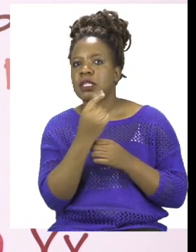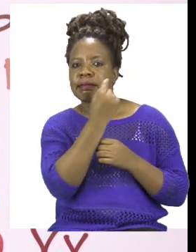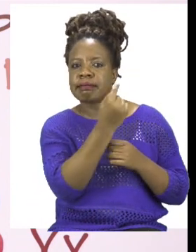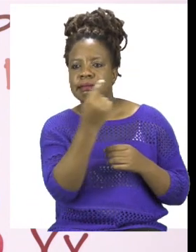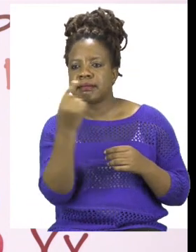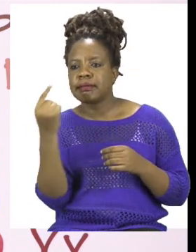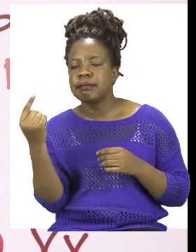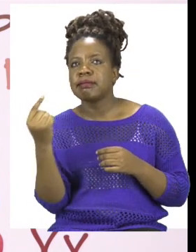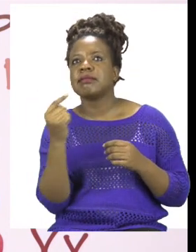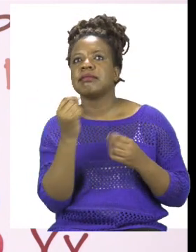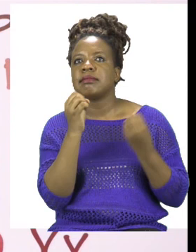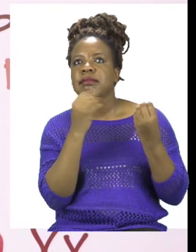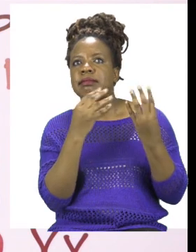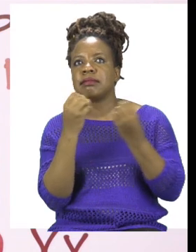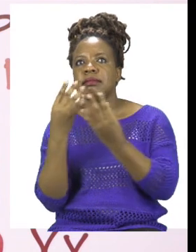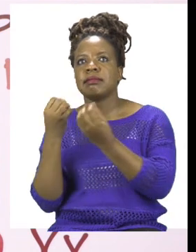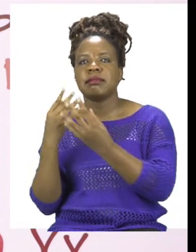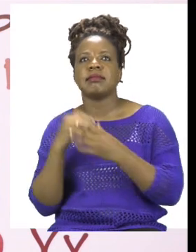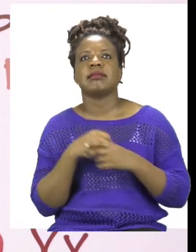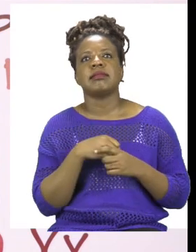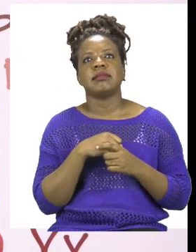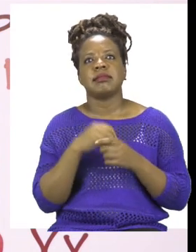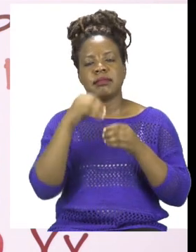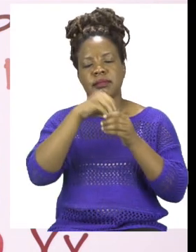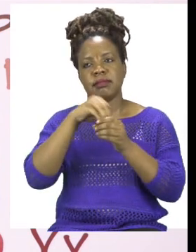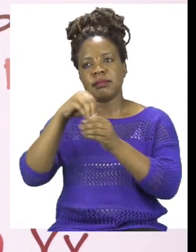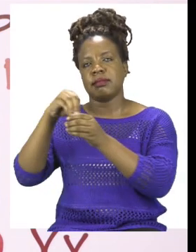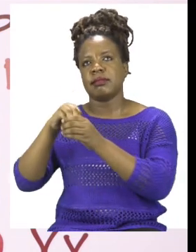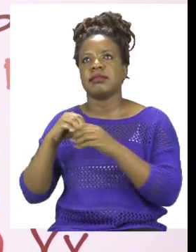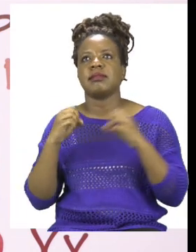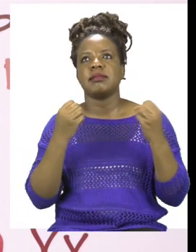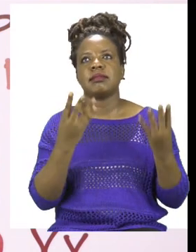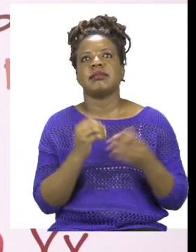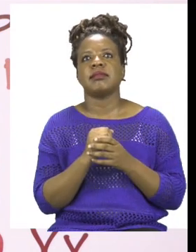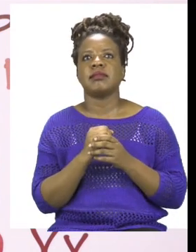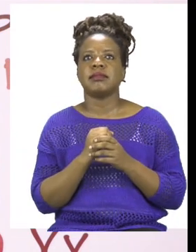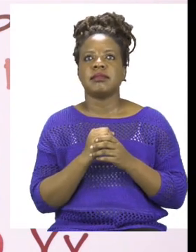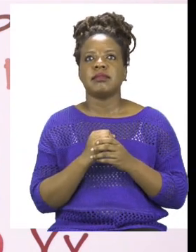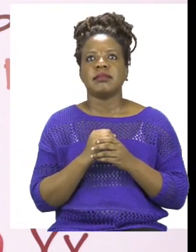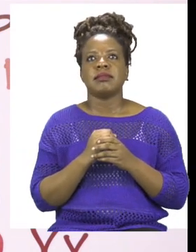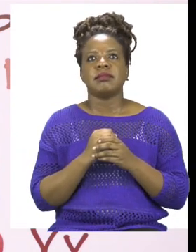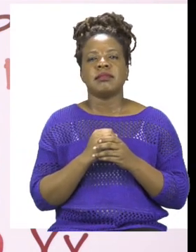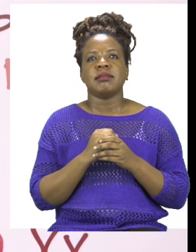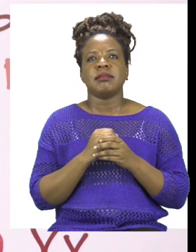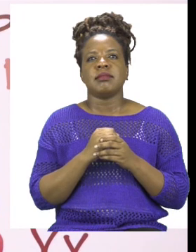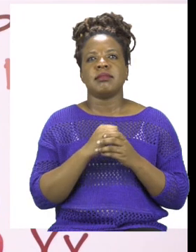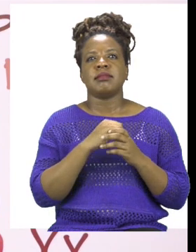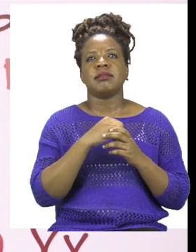that altogether they add up to 10 because we shared it. But now we need to count how many are in each set.